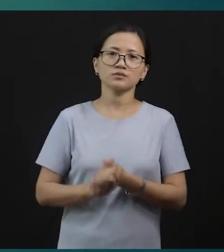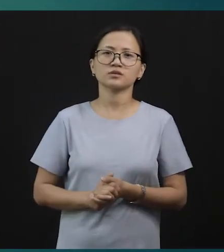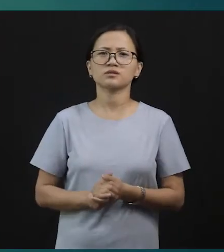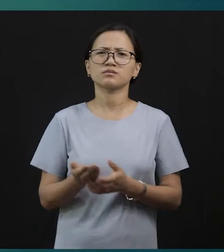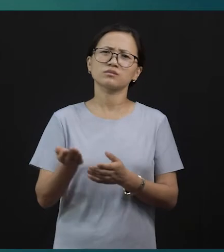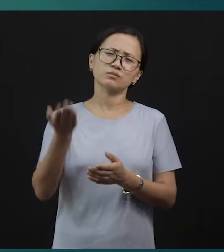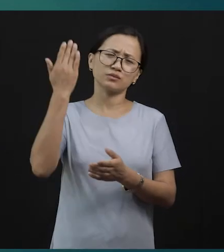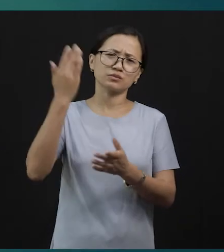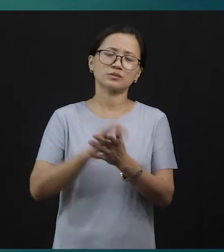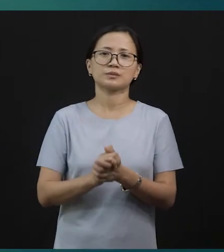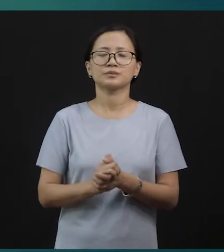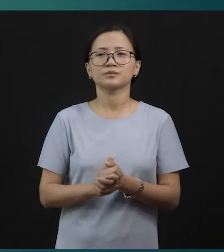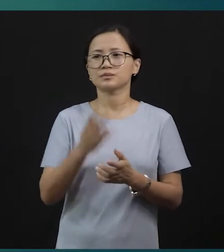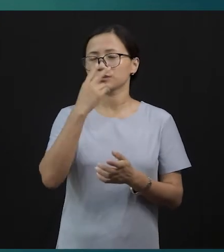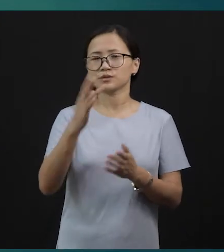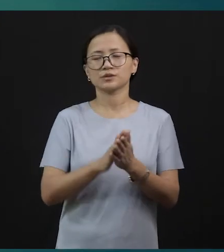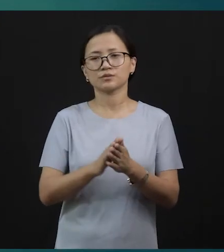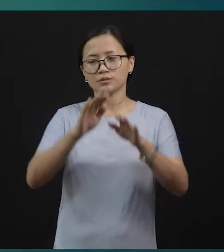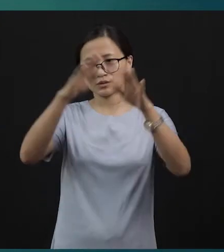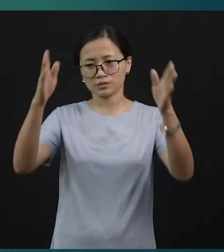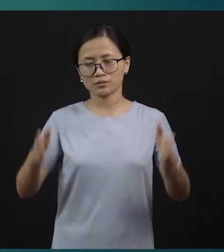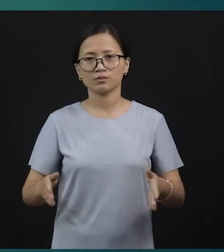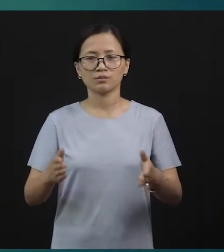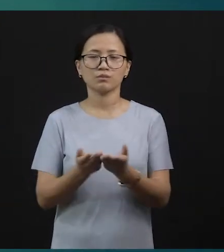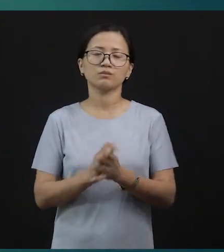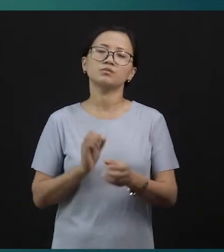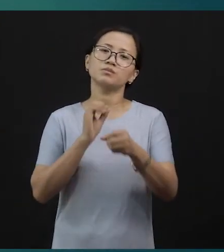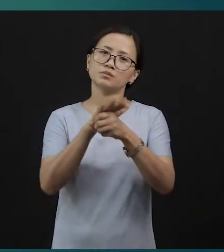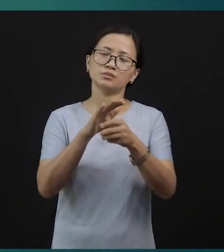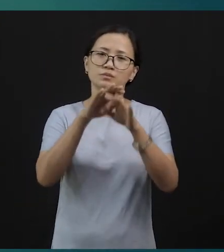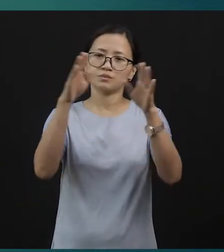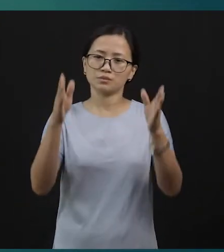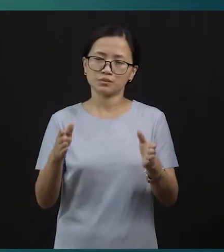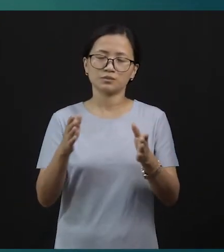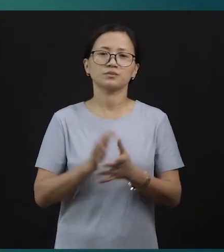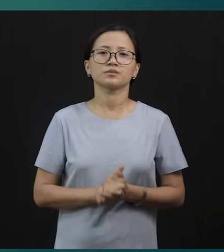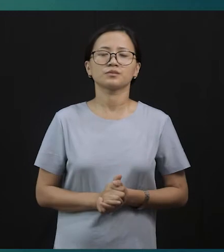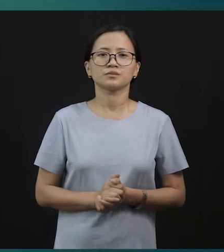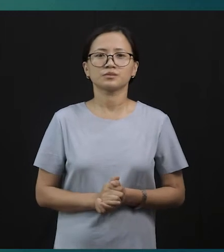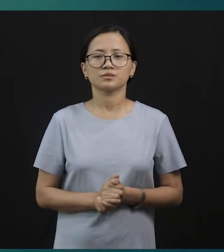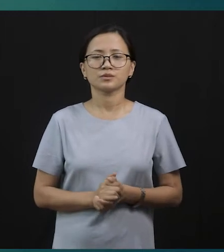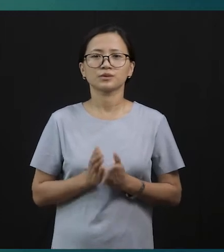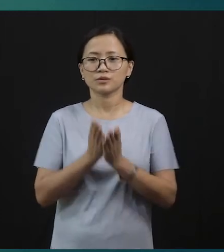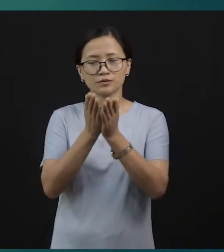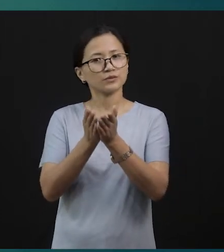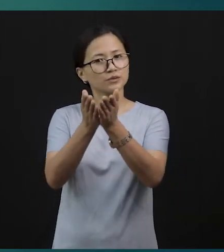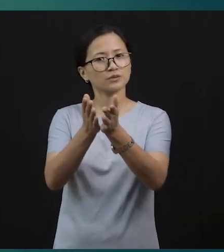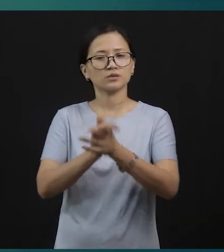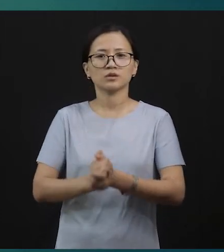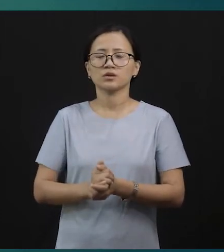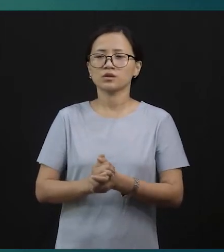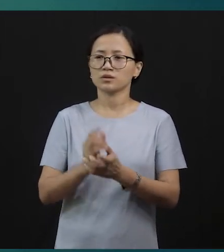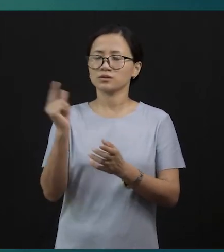post boxes that we see by the side of the roads or near the post offices. The crew of the ships use this